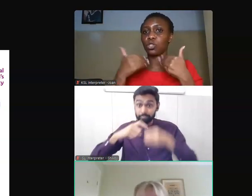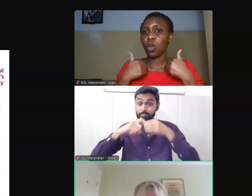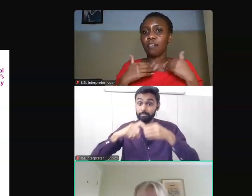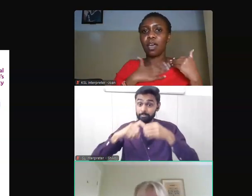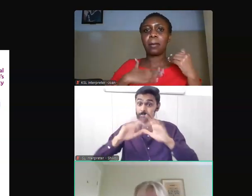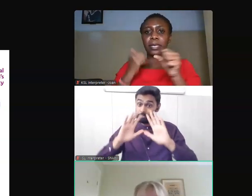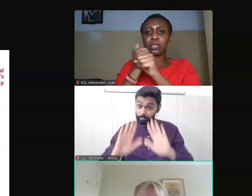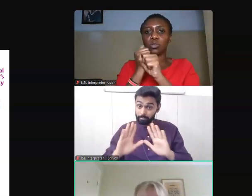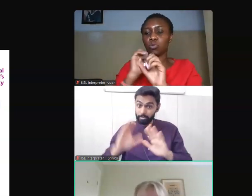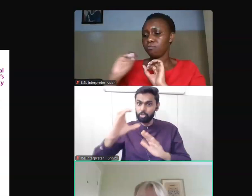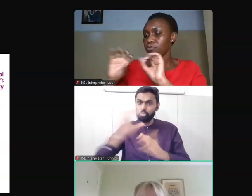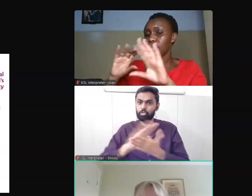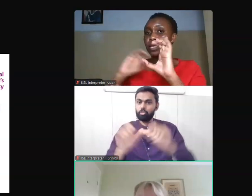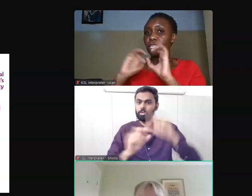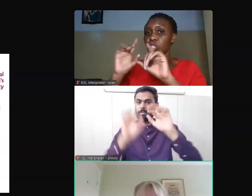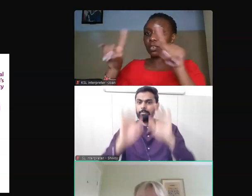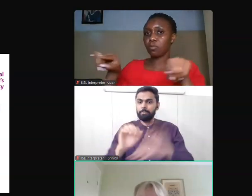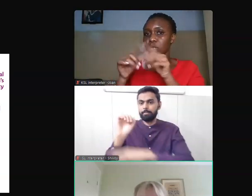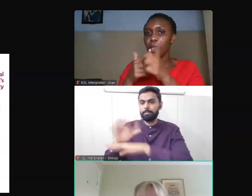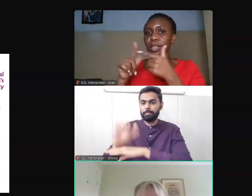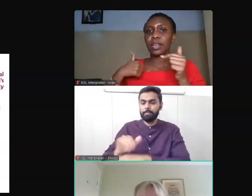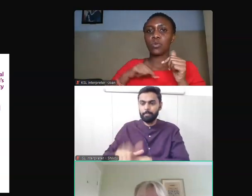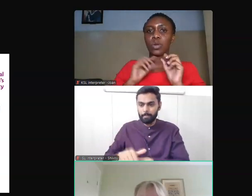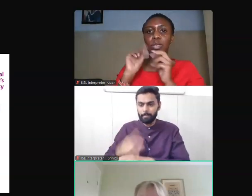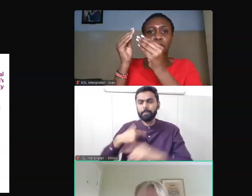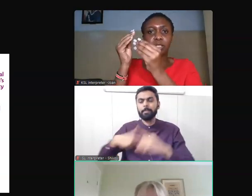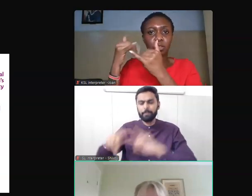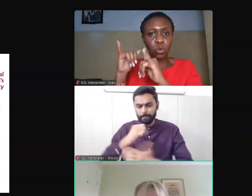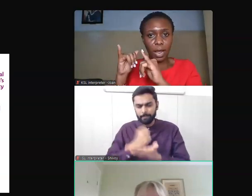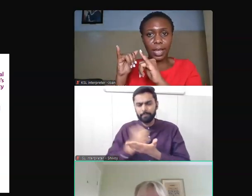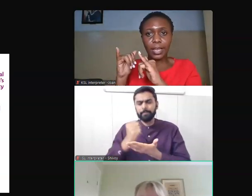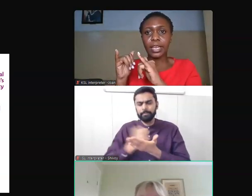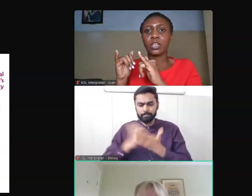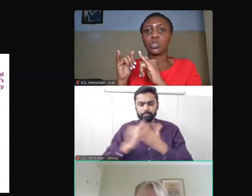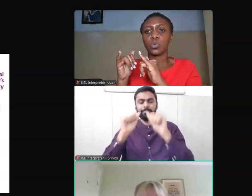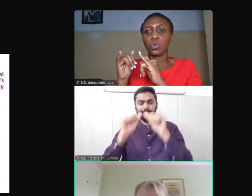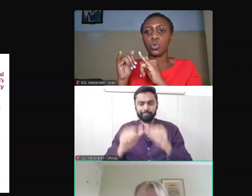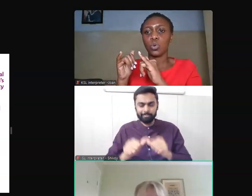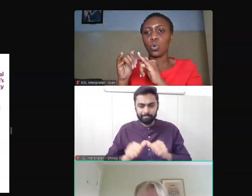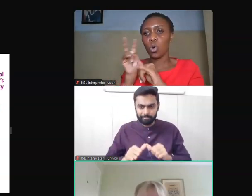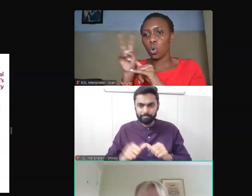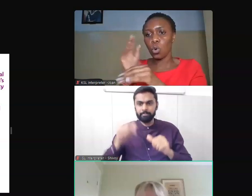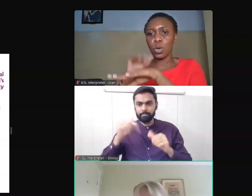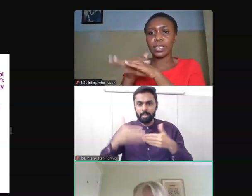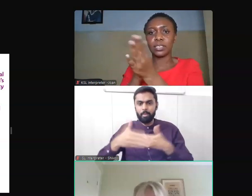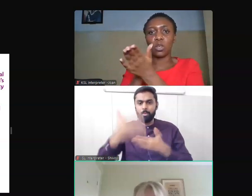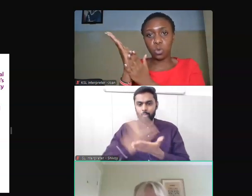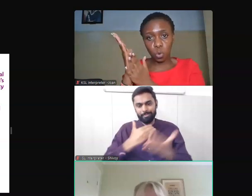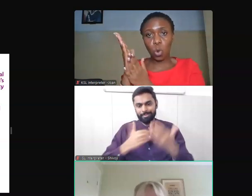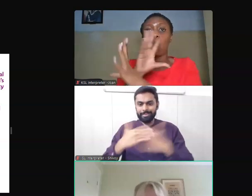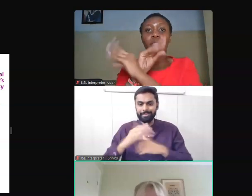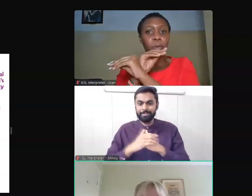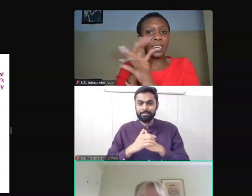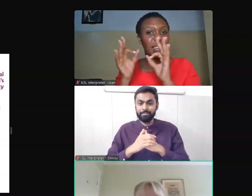do put them in the chat box and we will try to get to them throughout the webinar today. If we do not have